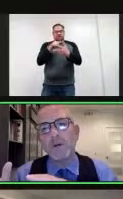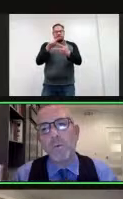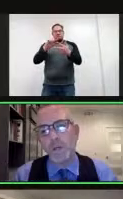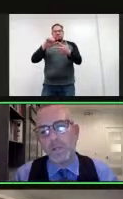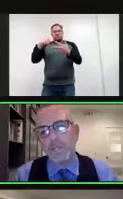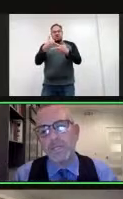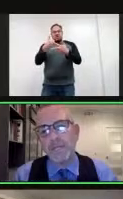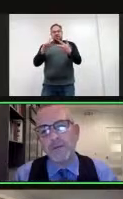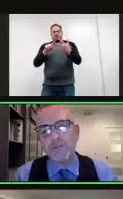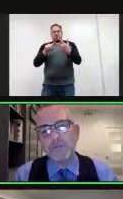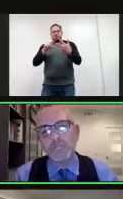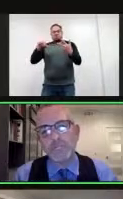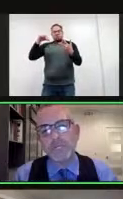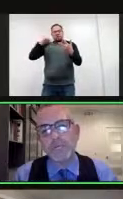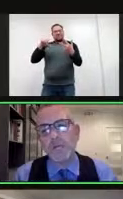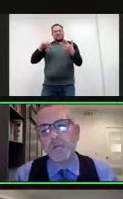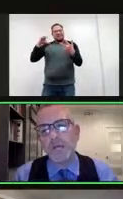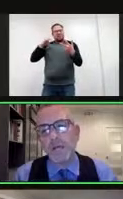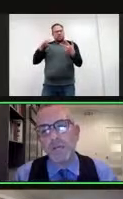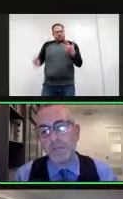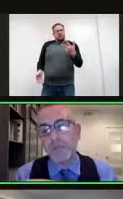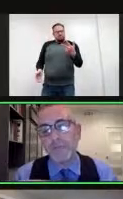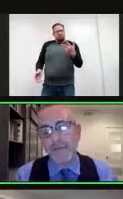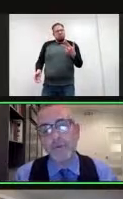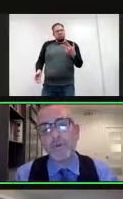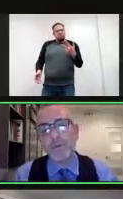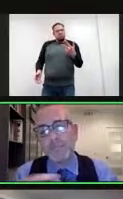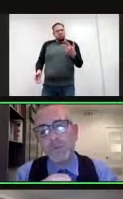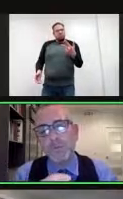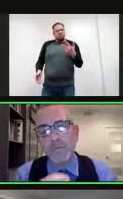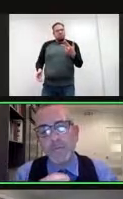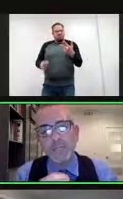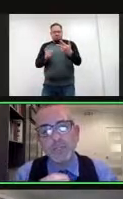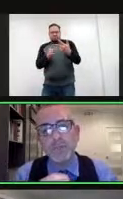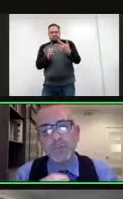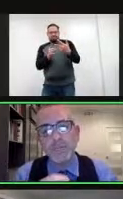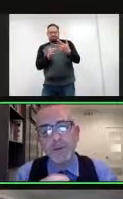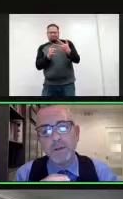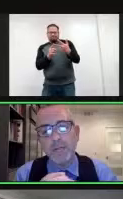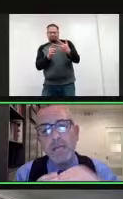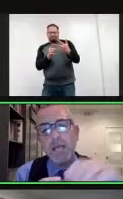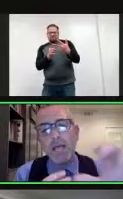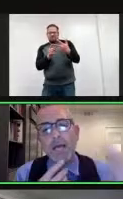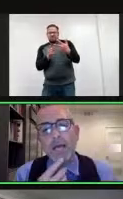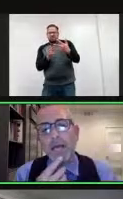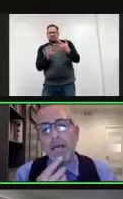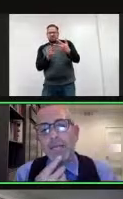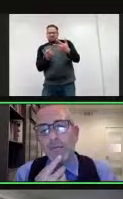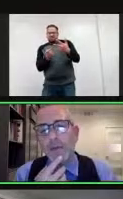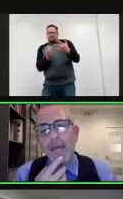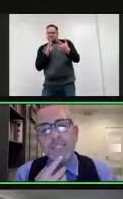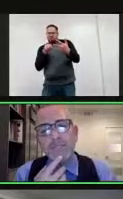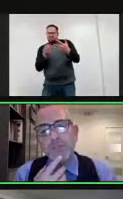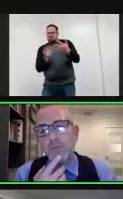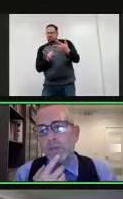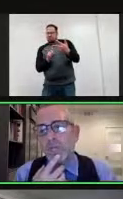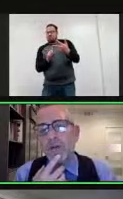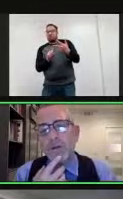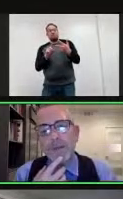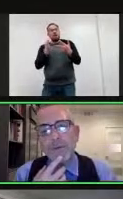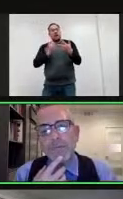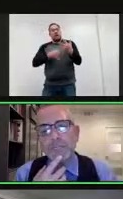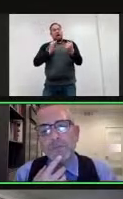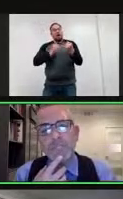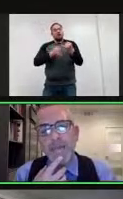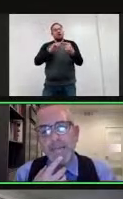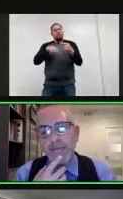the qualities and characteristics? And that third piece is what we're gonna get to momentarily. One last piece I just wanna share